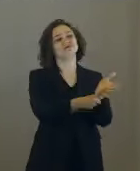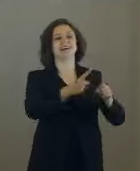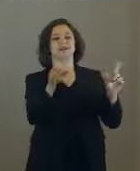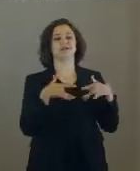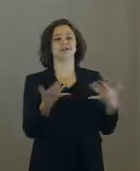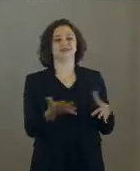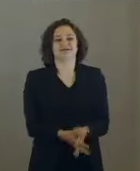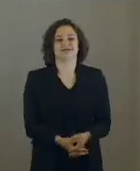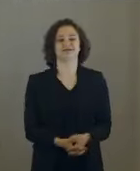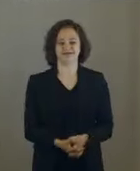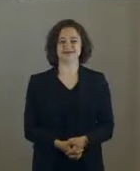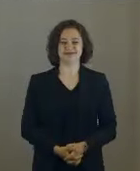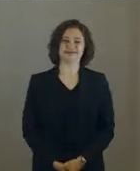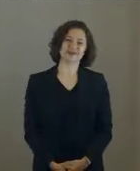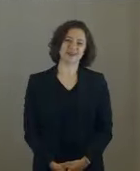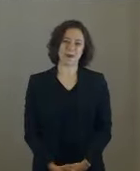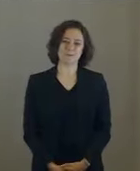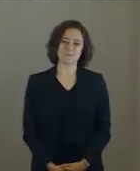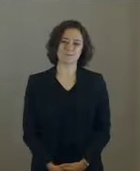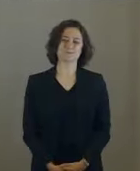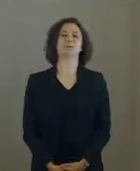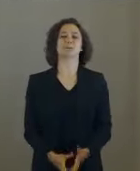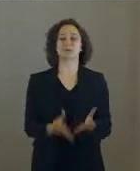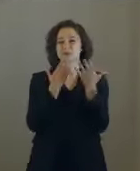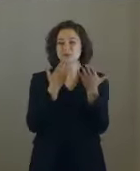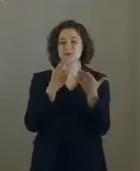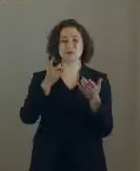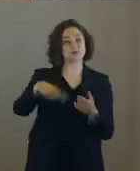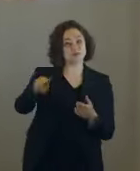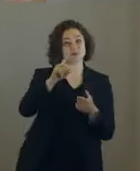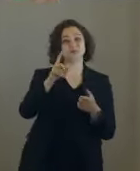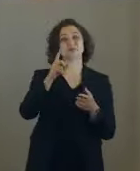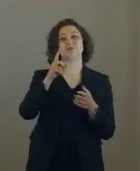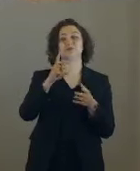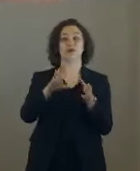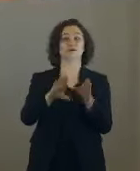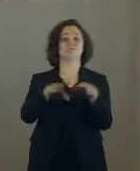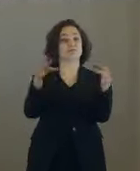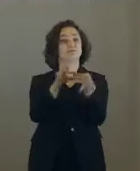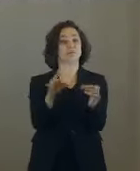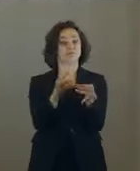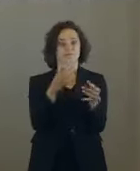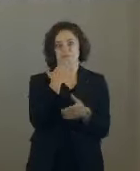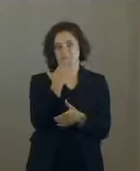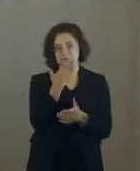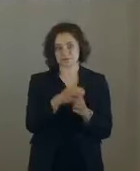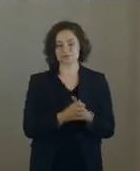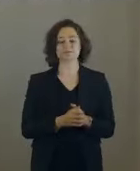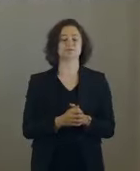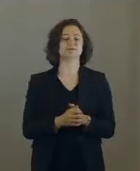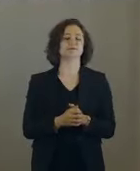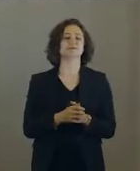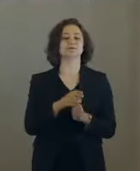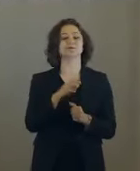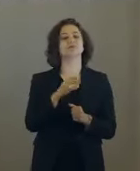you. like a plan. Well, thank you, friends, for the public comment. And again, we'll have a